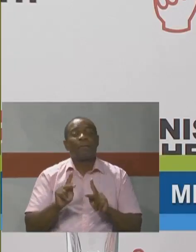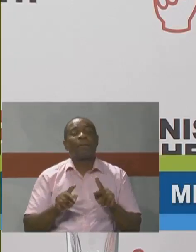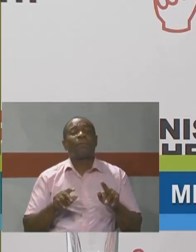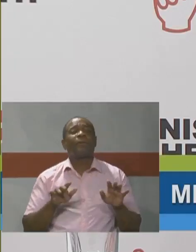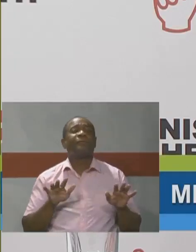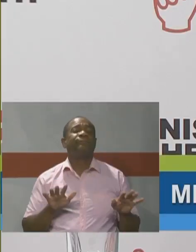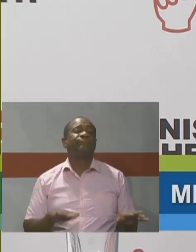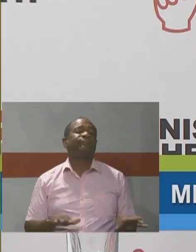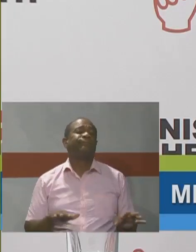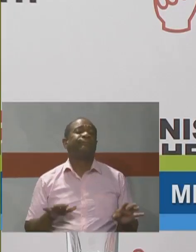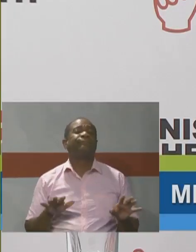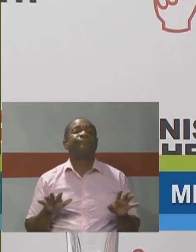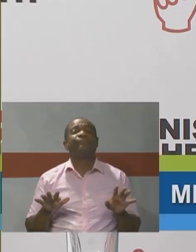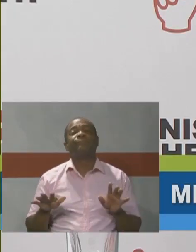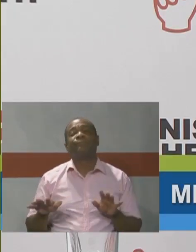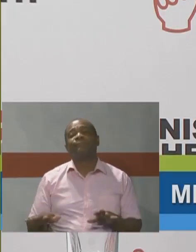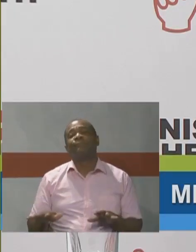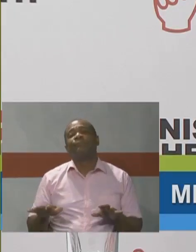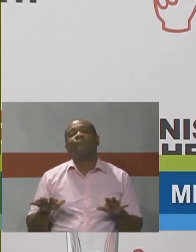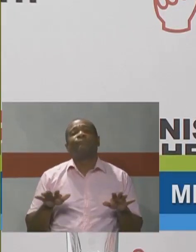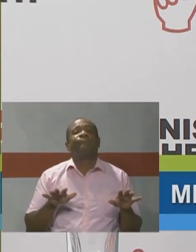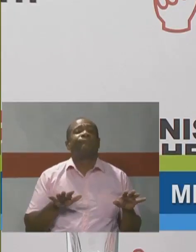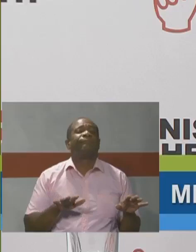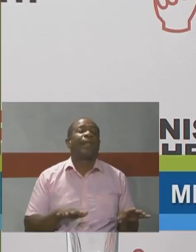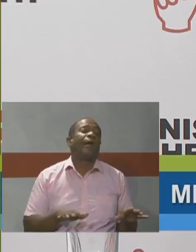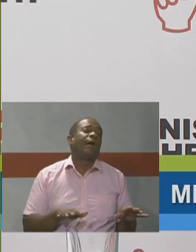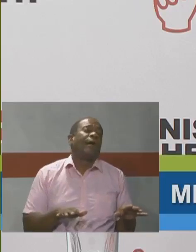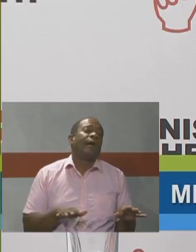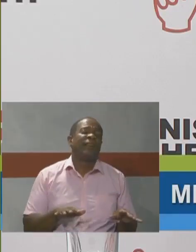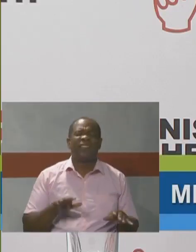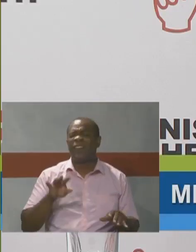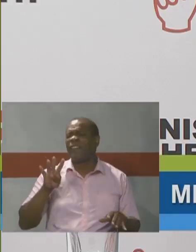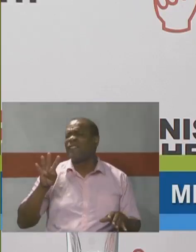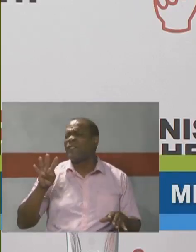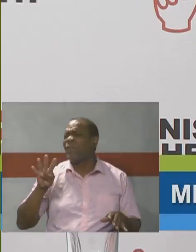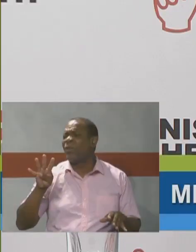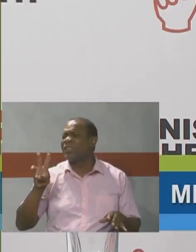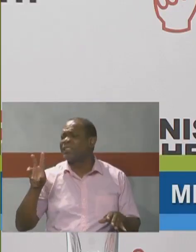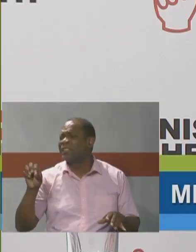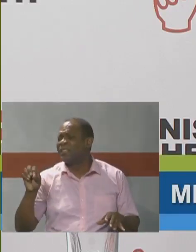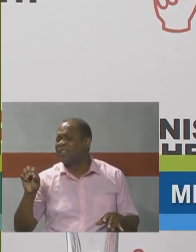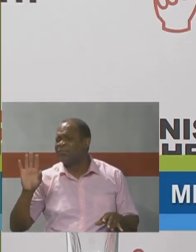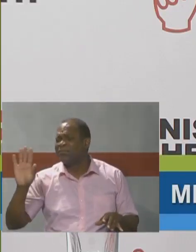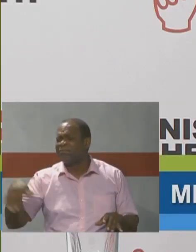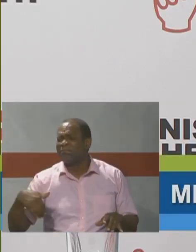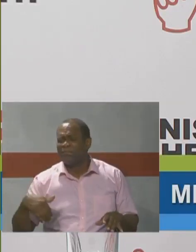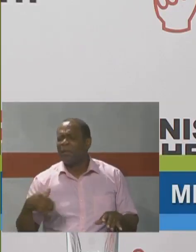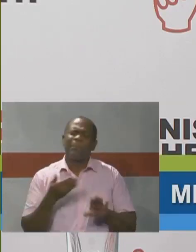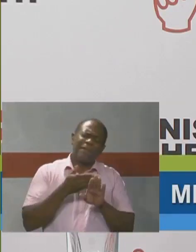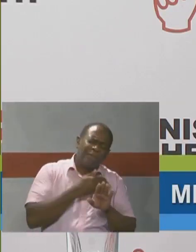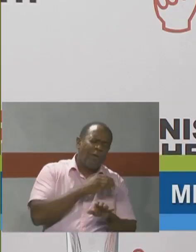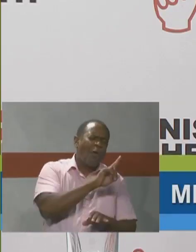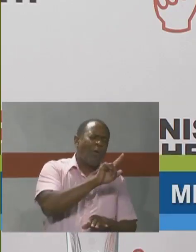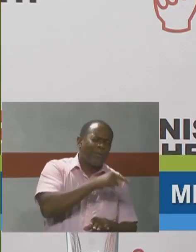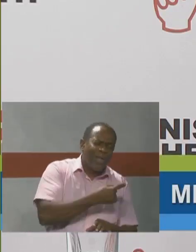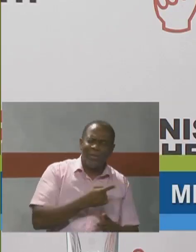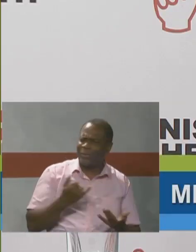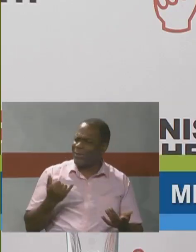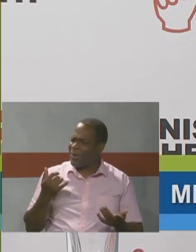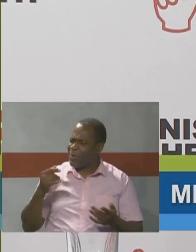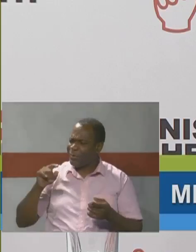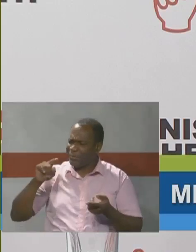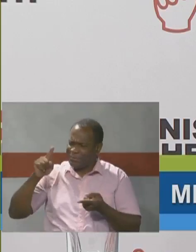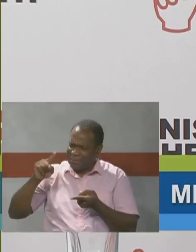complacency, saying, well, it's 460 as compared to 1,000. But compared to 3 last